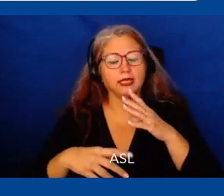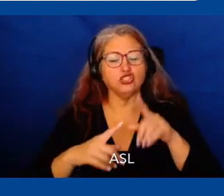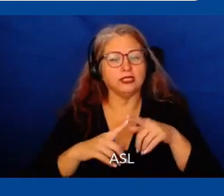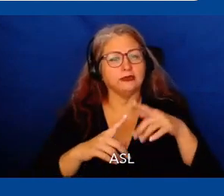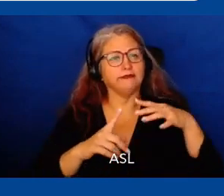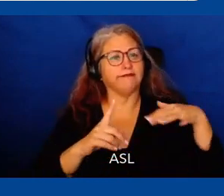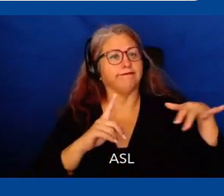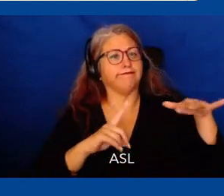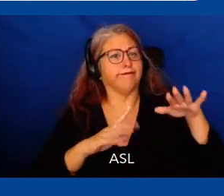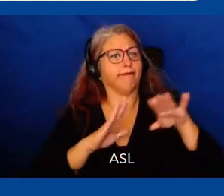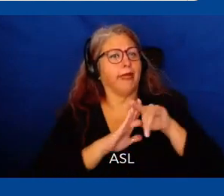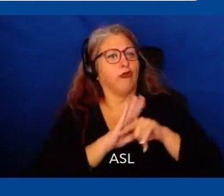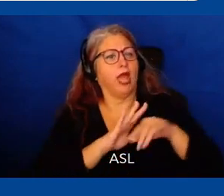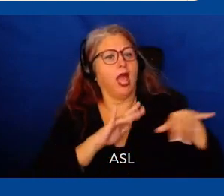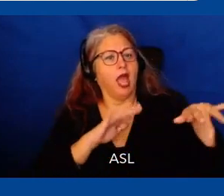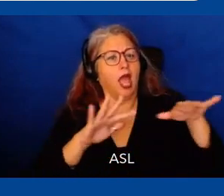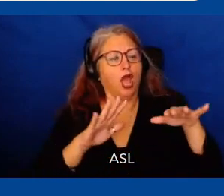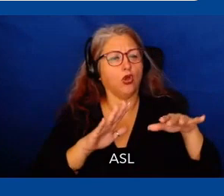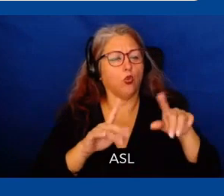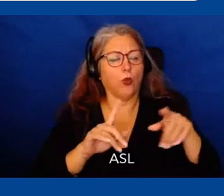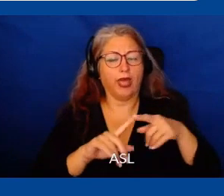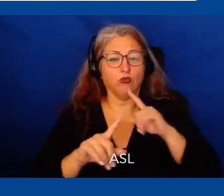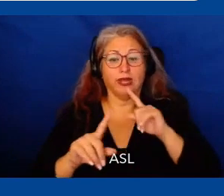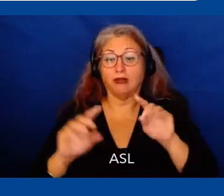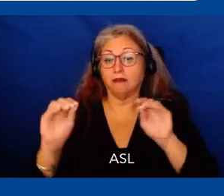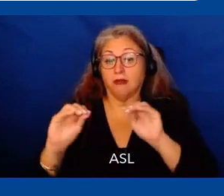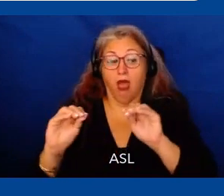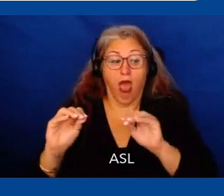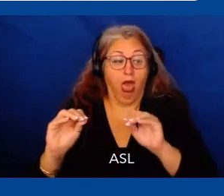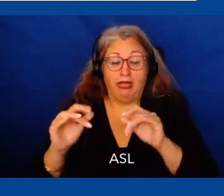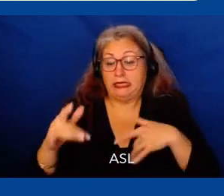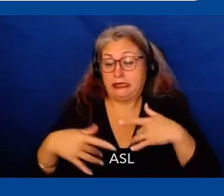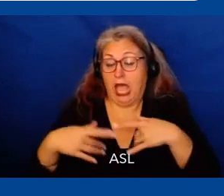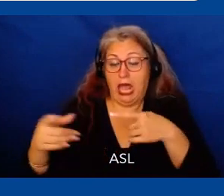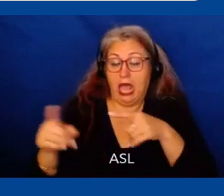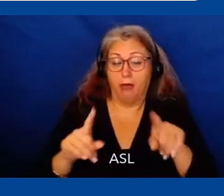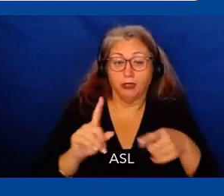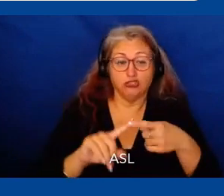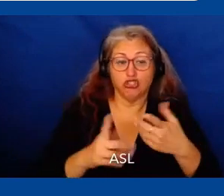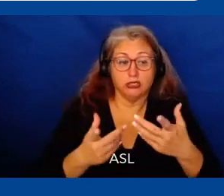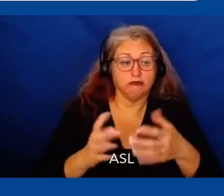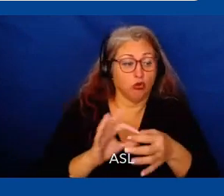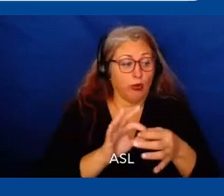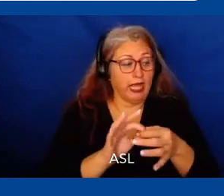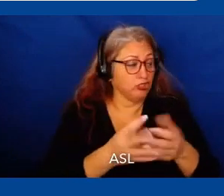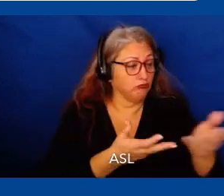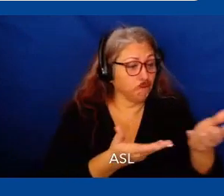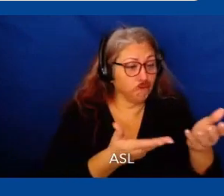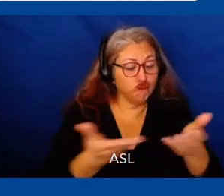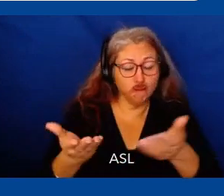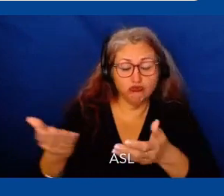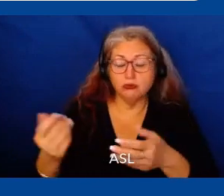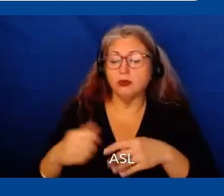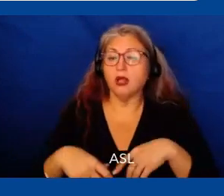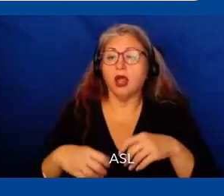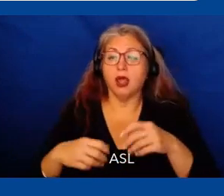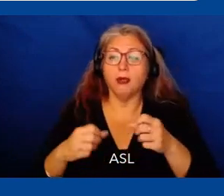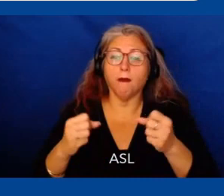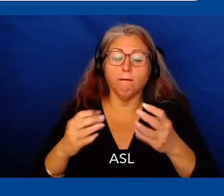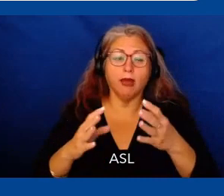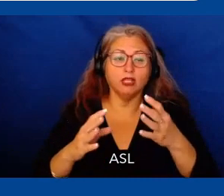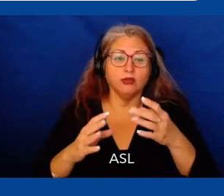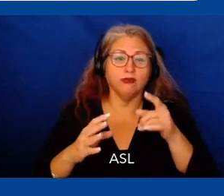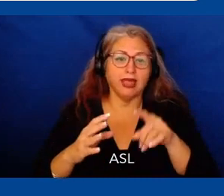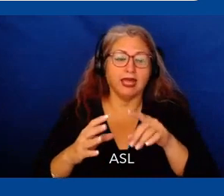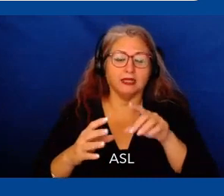incidental moments where nothing much was going on, just sheer relationality. And of course, a lot of the piece focuses on